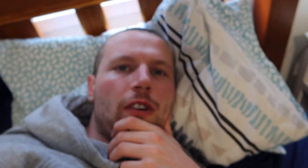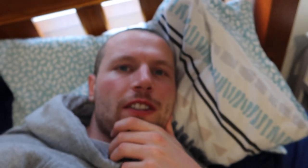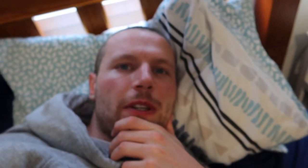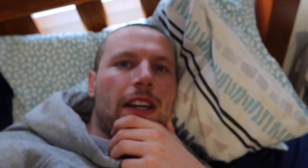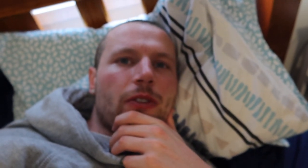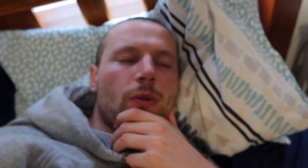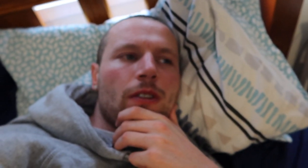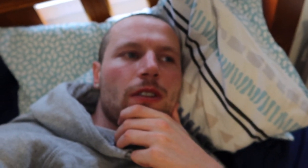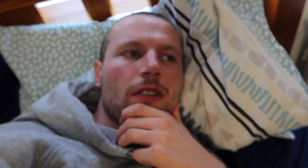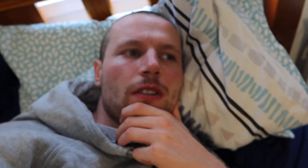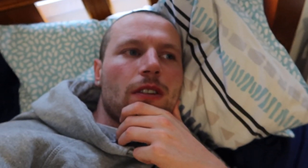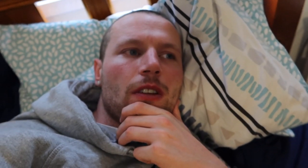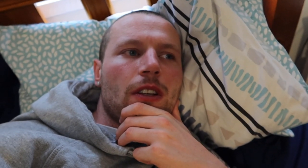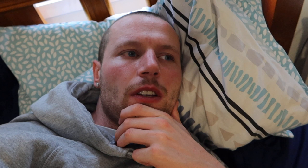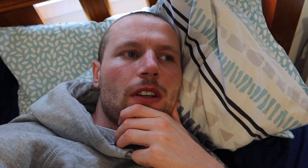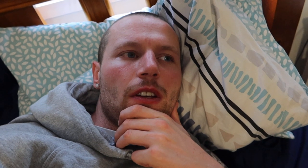that all flights would be cancelled.